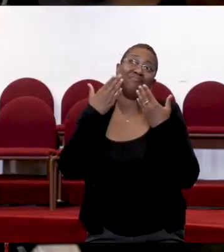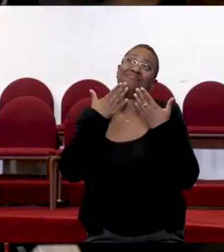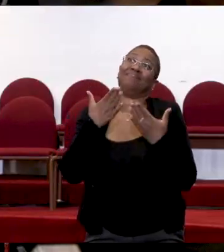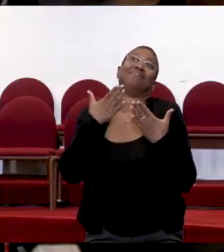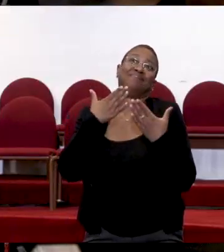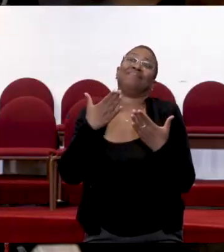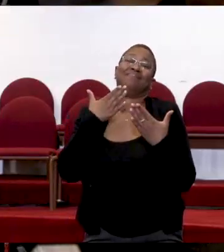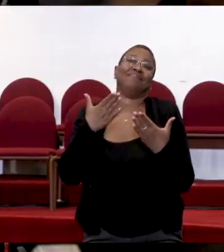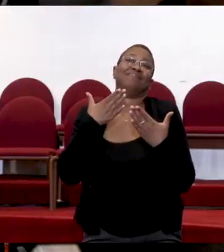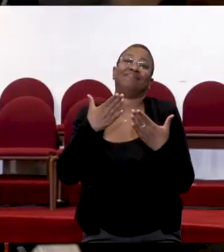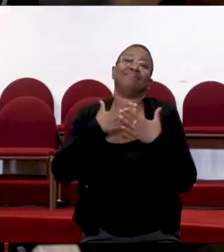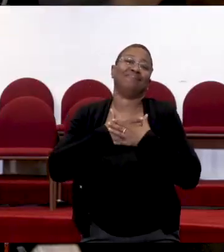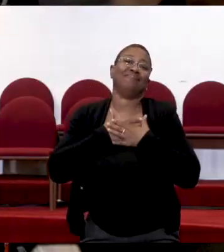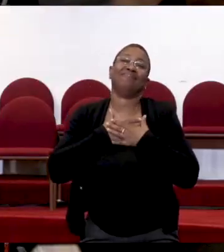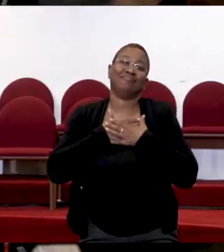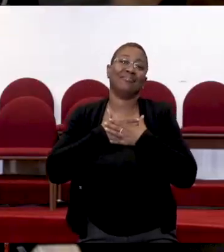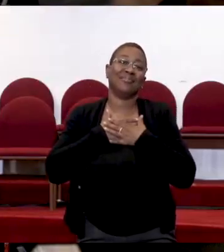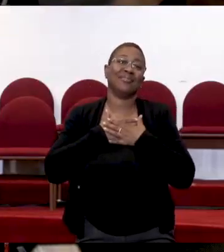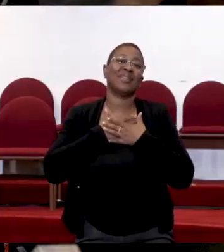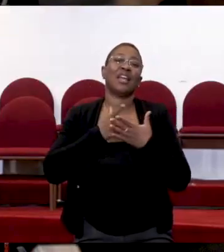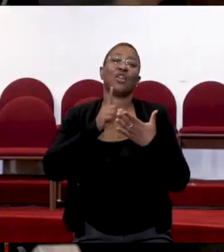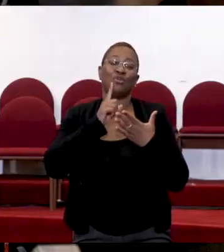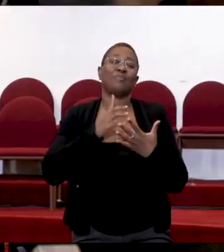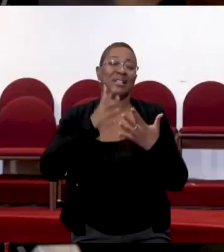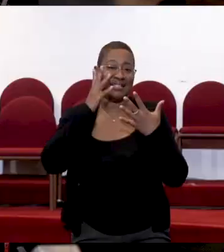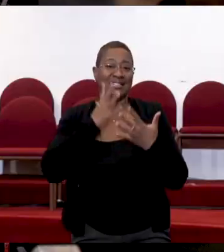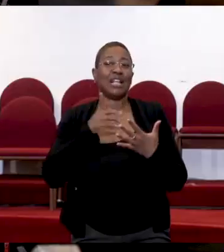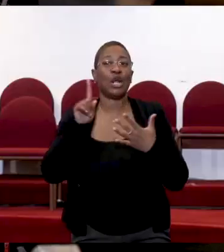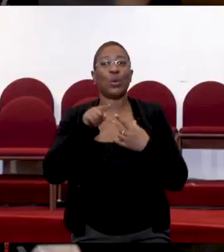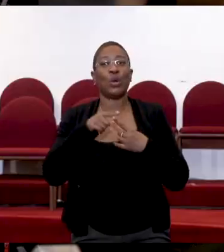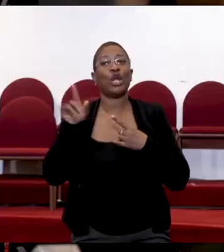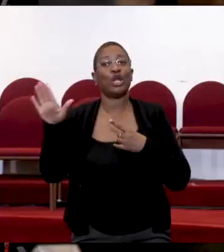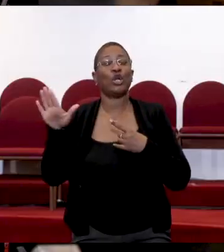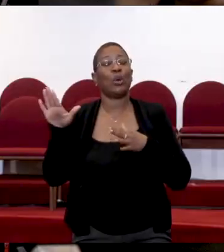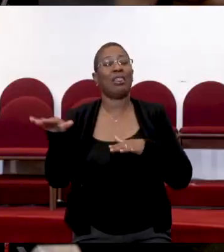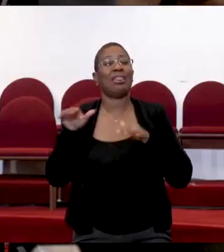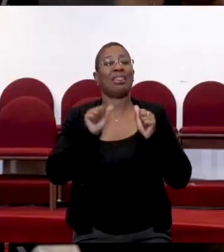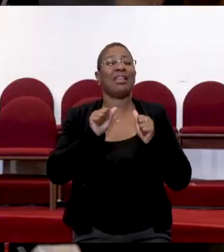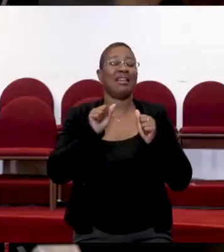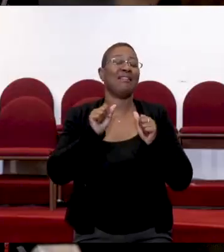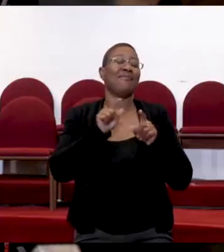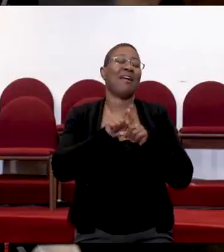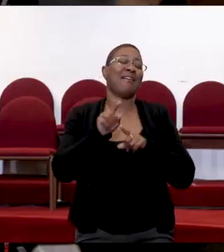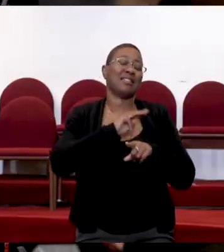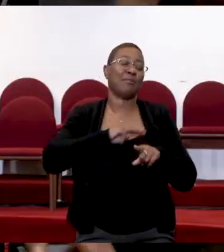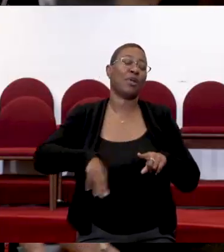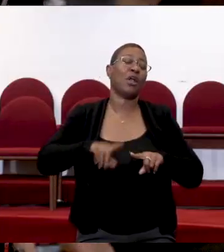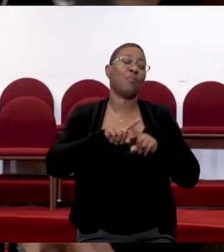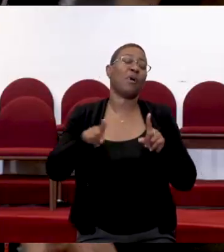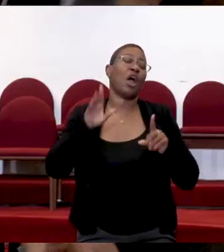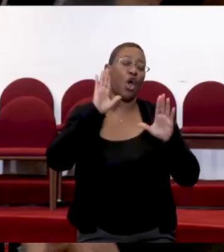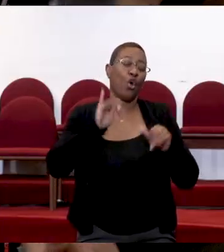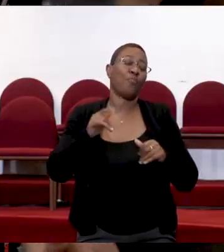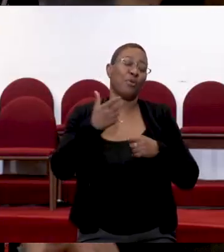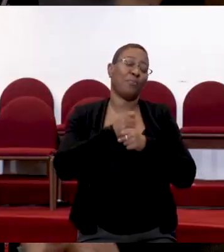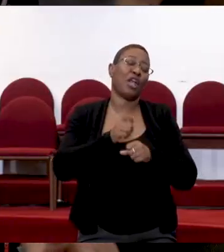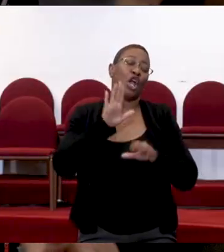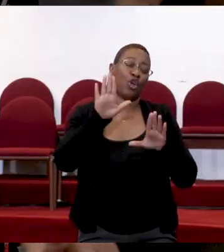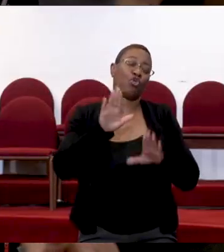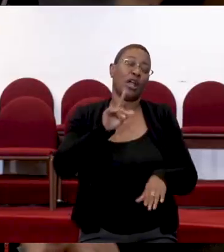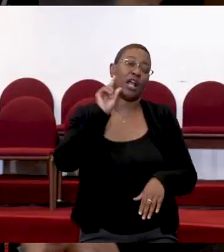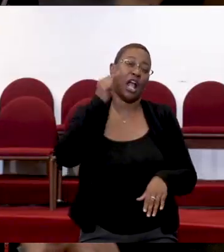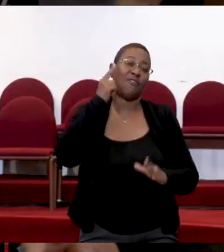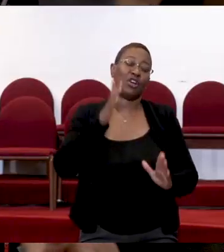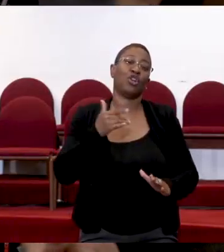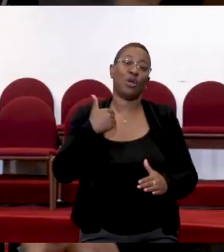And I'm going to be real sad when you leave us as our mayor, but I hope you'll make a great governor, and you definitely have my